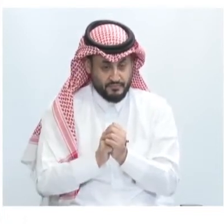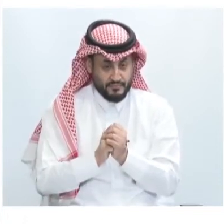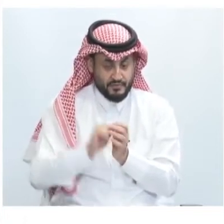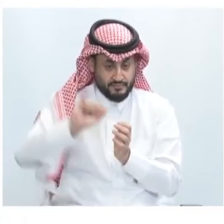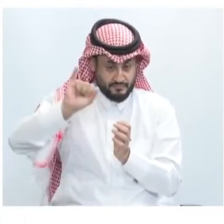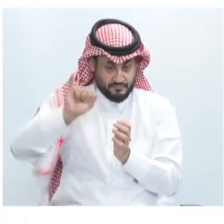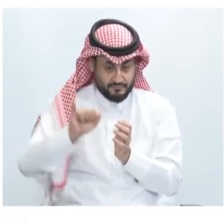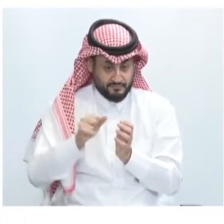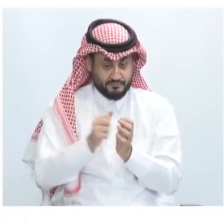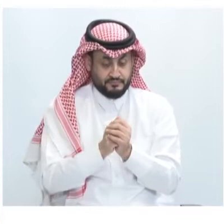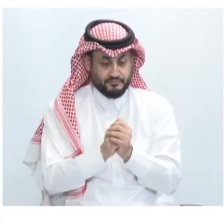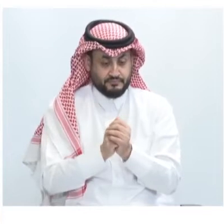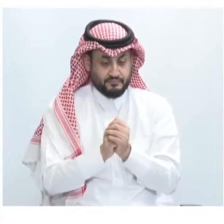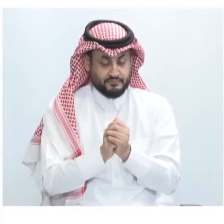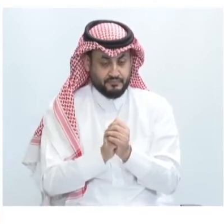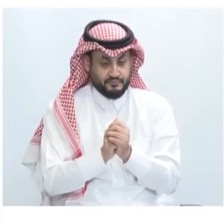J,